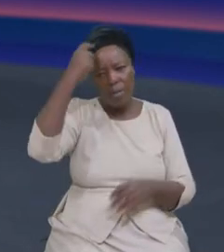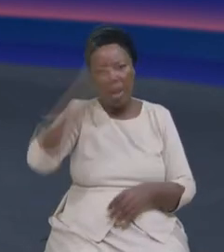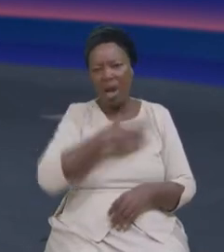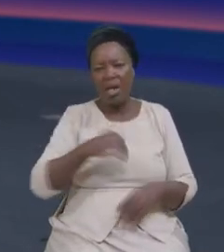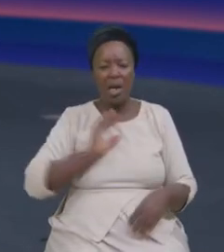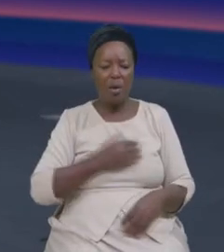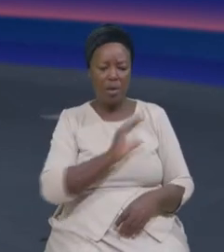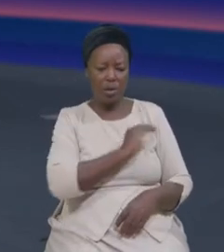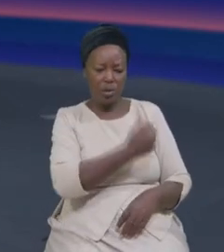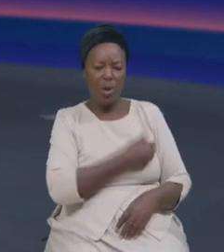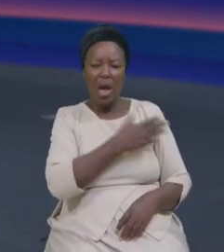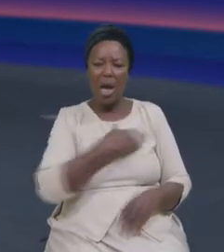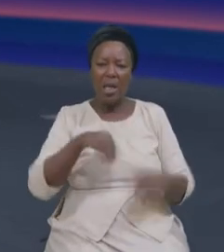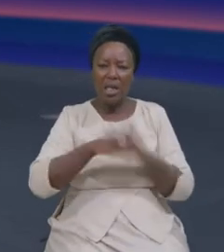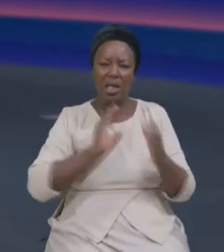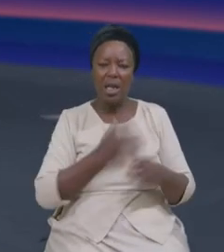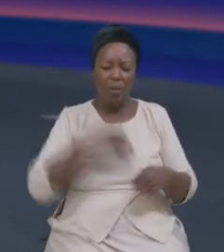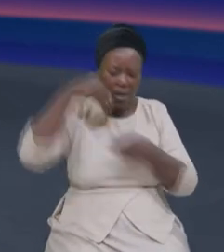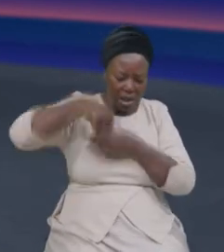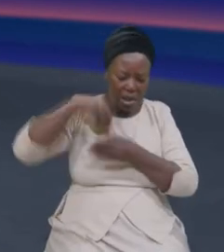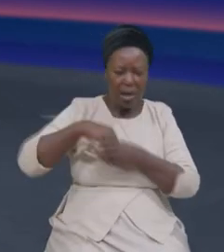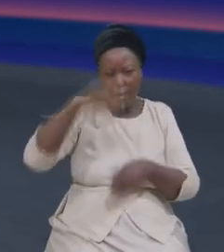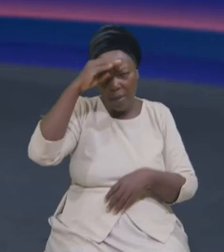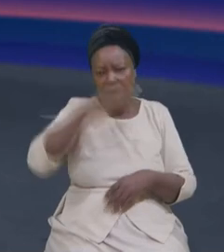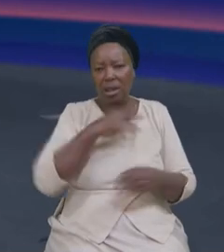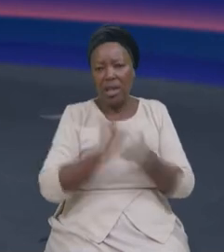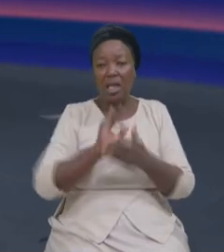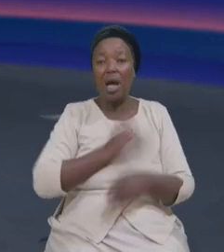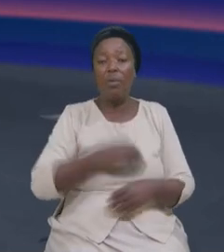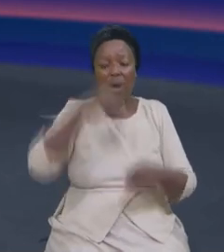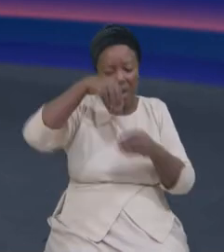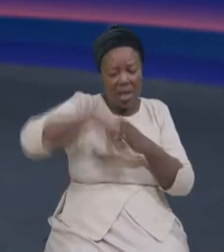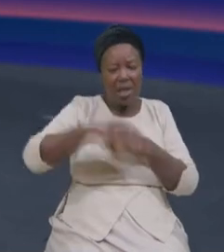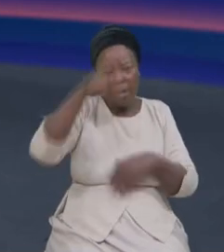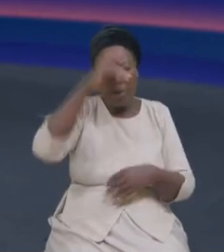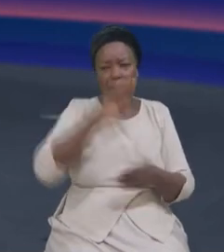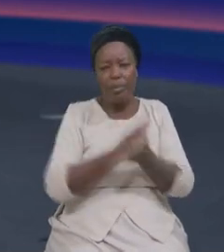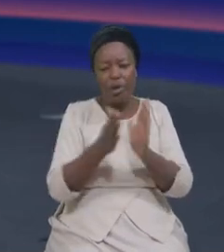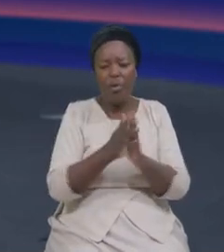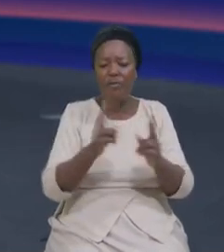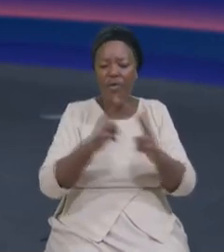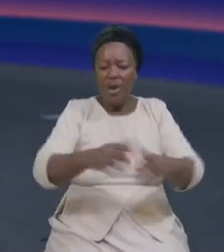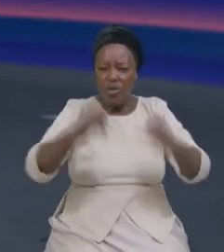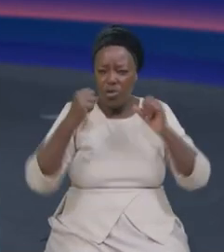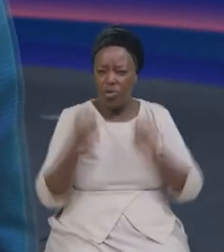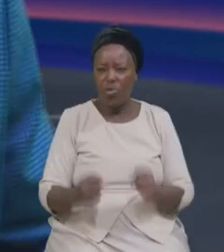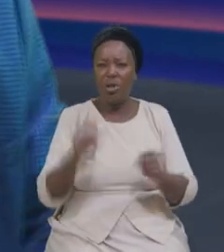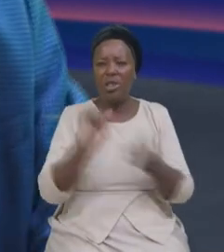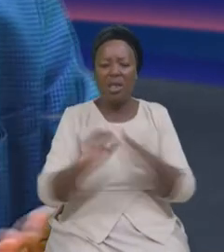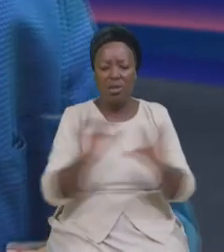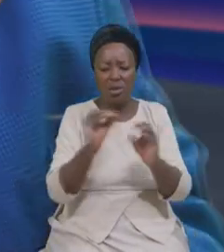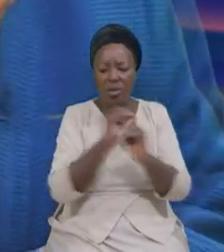and strength in our inner man, that our inner man becomes so strong that